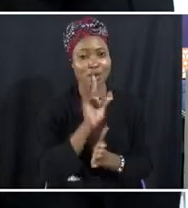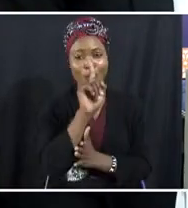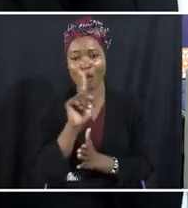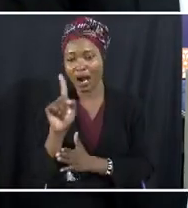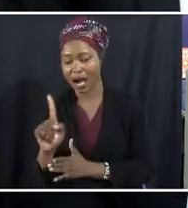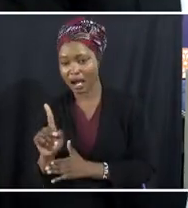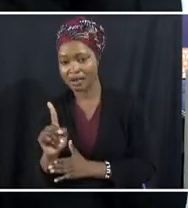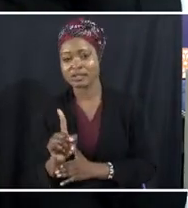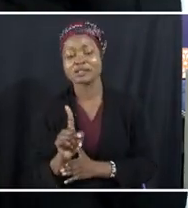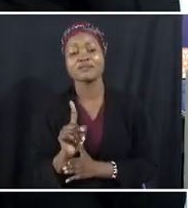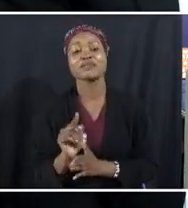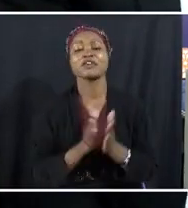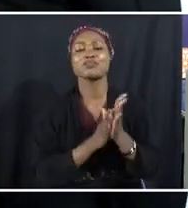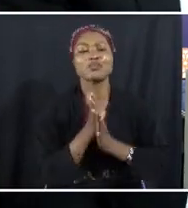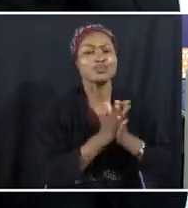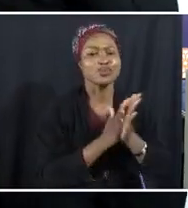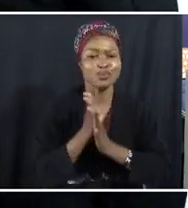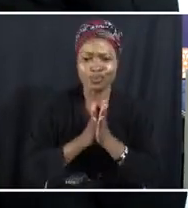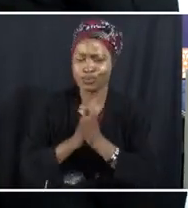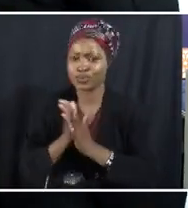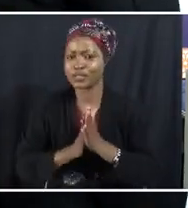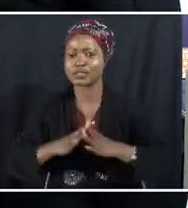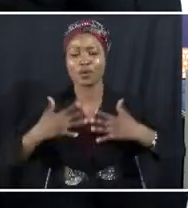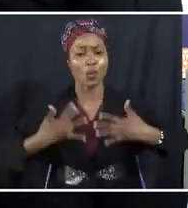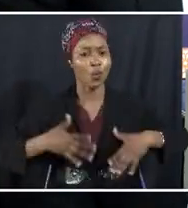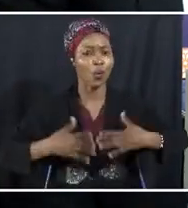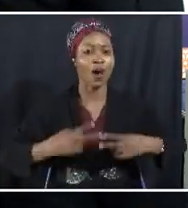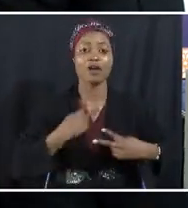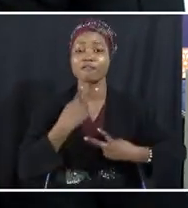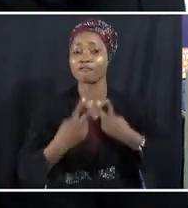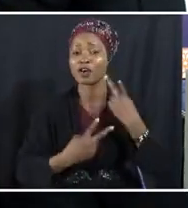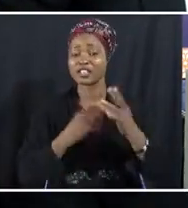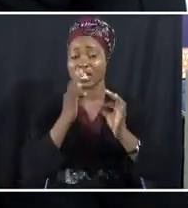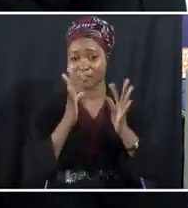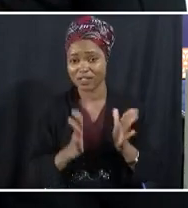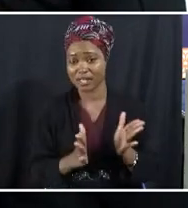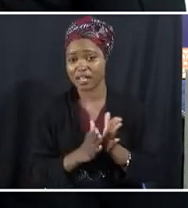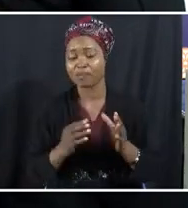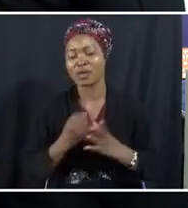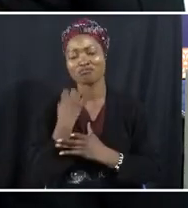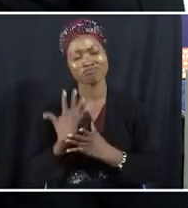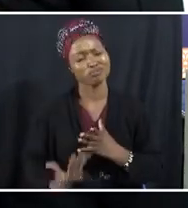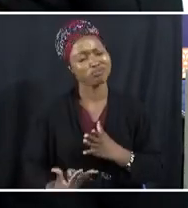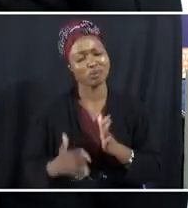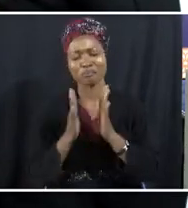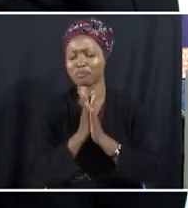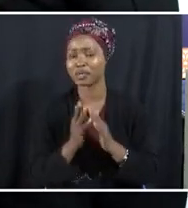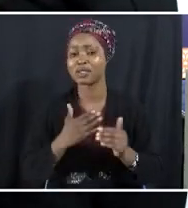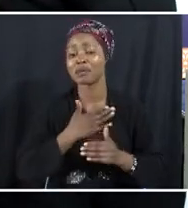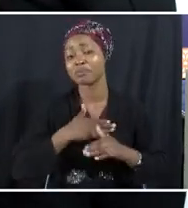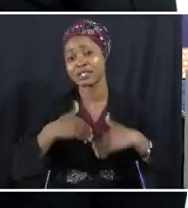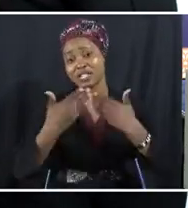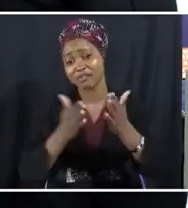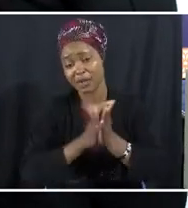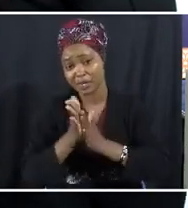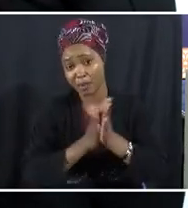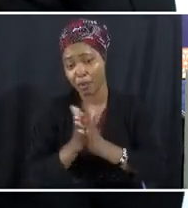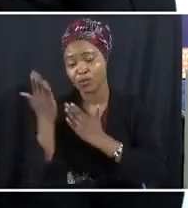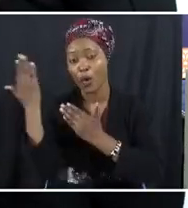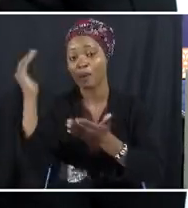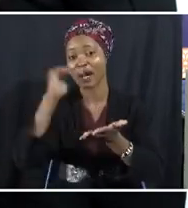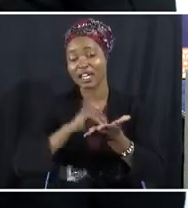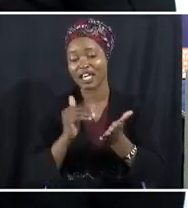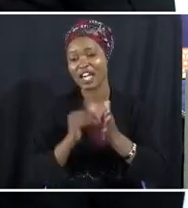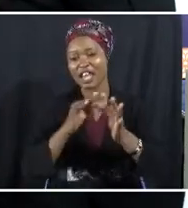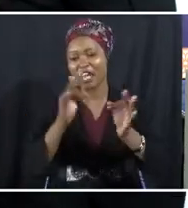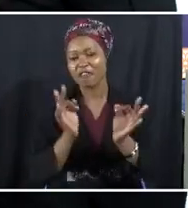we continue to inspire these wonderful voices. If there's one who is given up, Father, pray that you inspire their hope. If there's a family